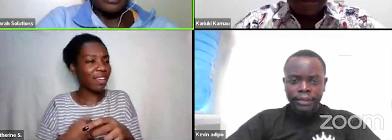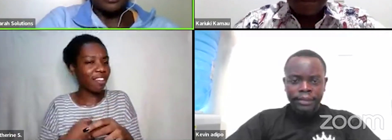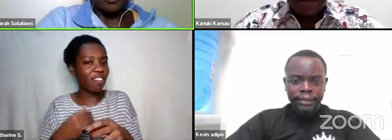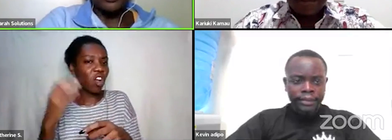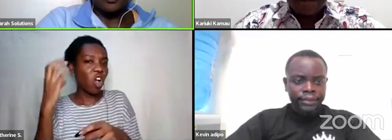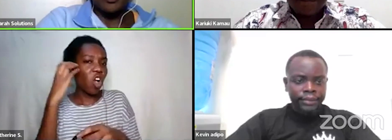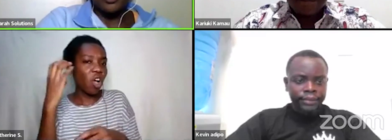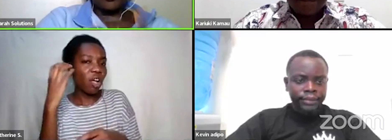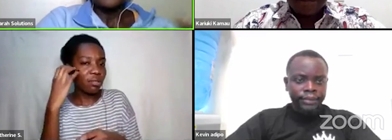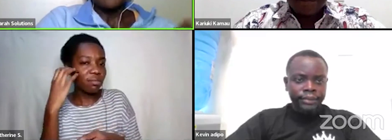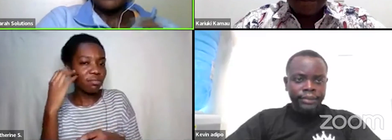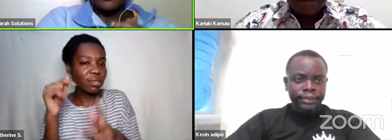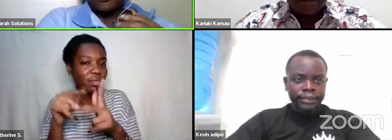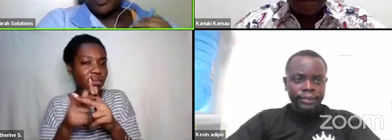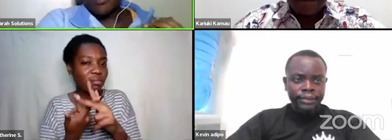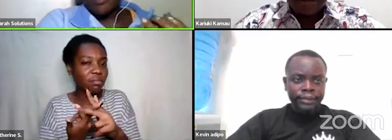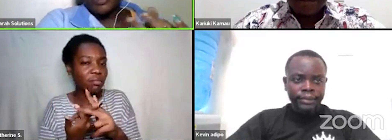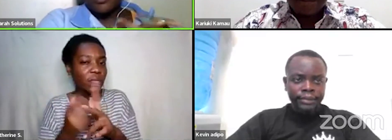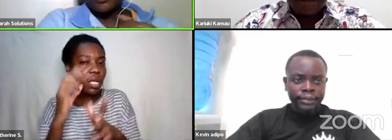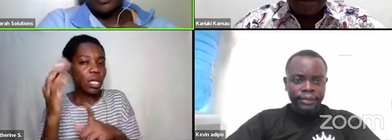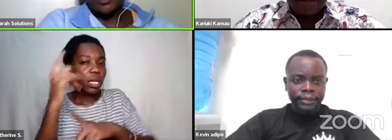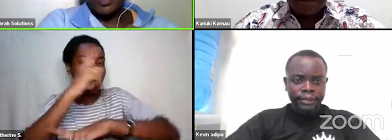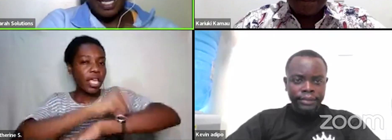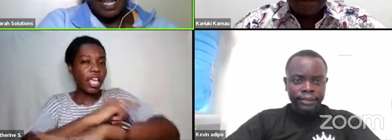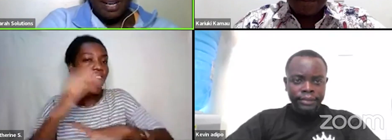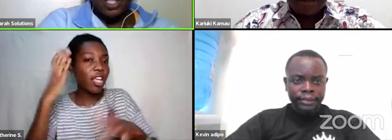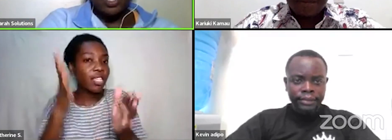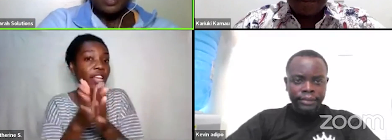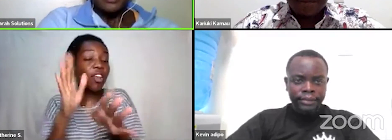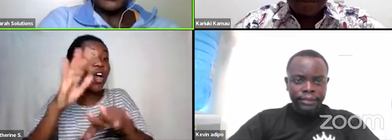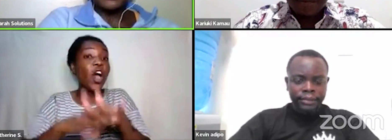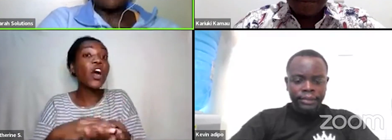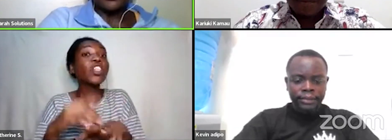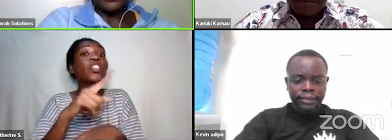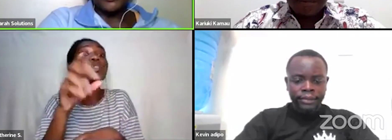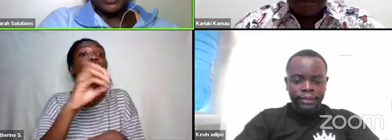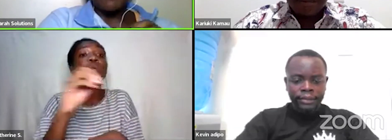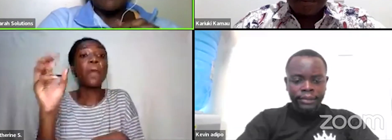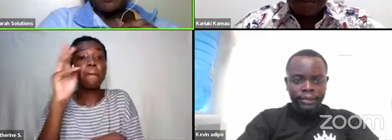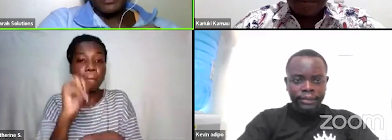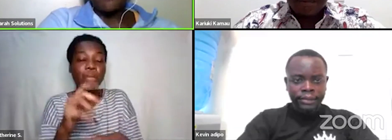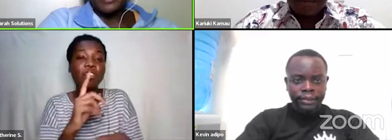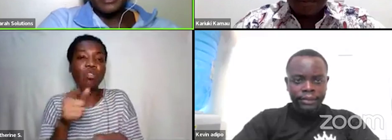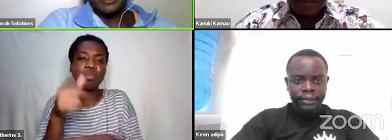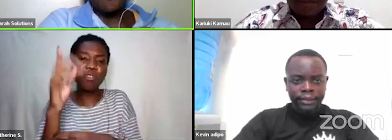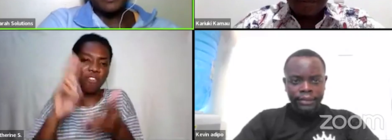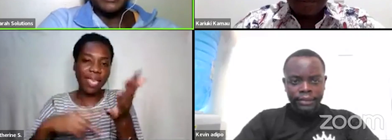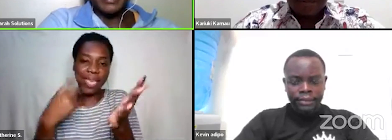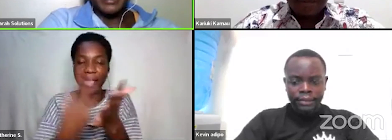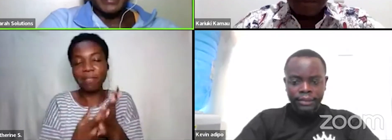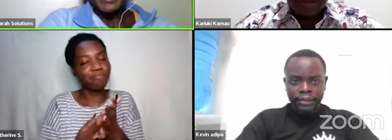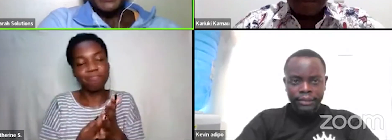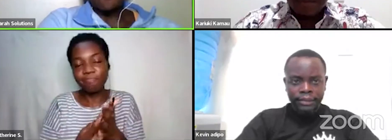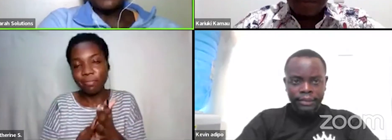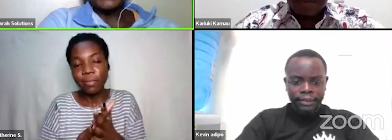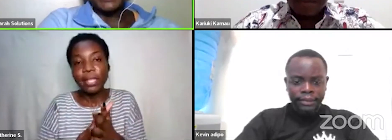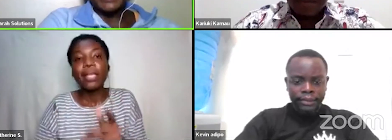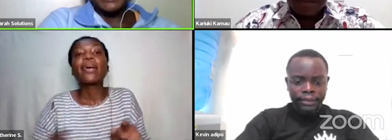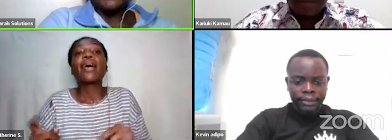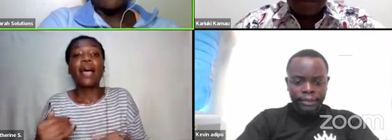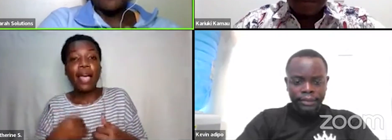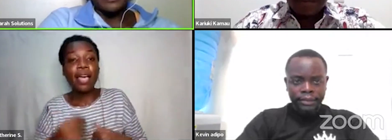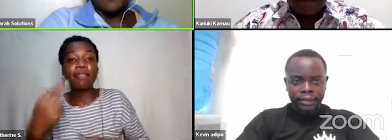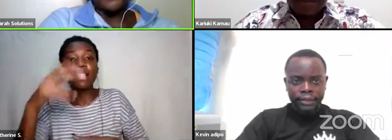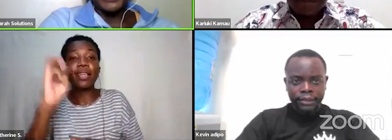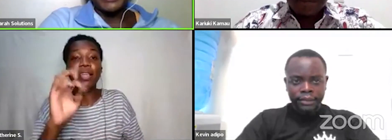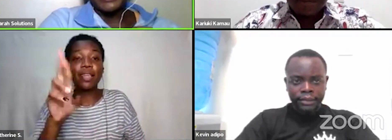3-day course and it's on Zoom. So please do not fail to take advantage. And then of course we have my friend Herbert Zake. Herbert